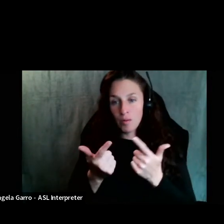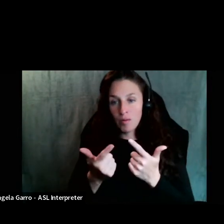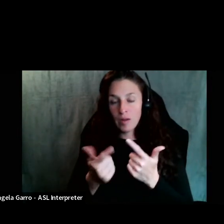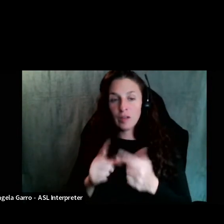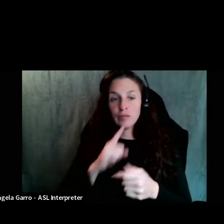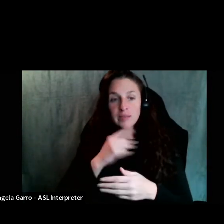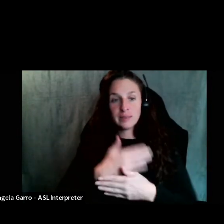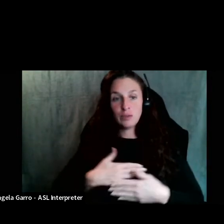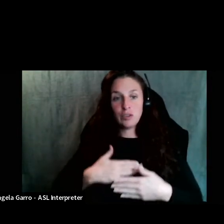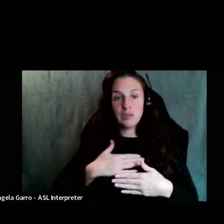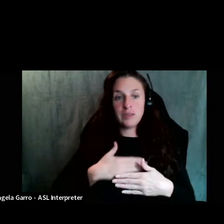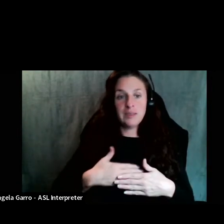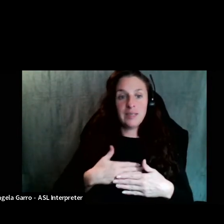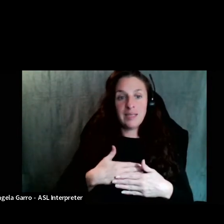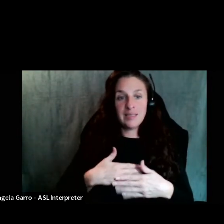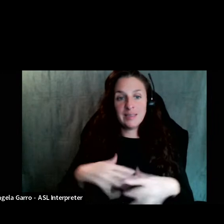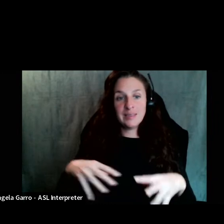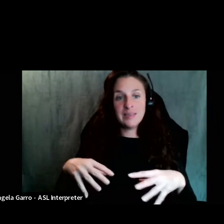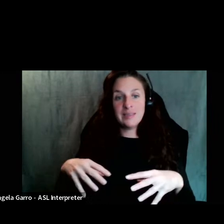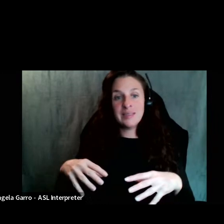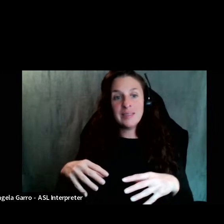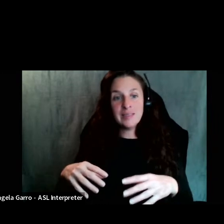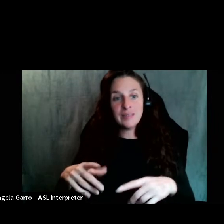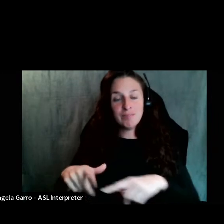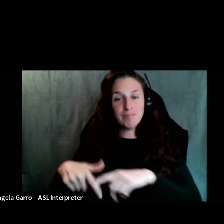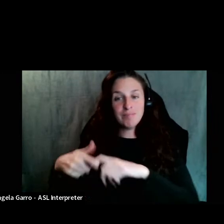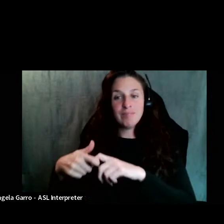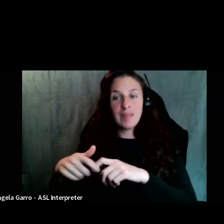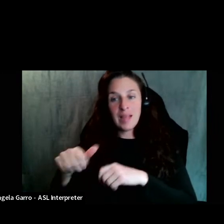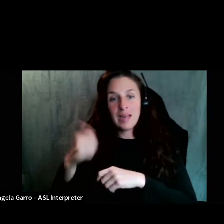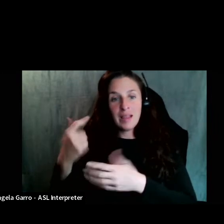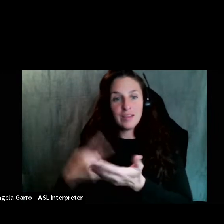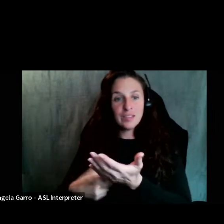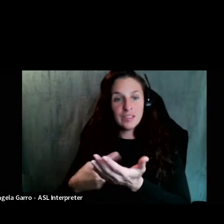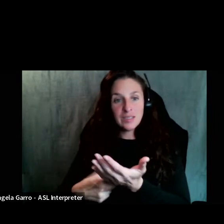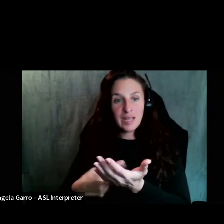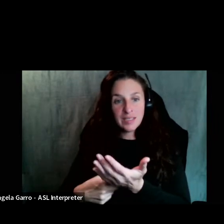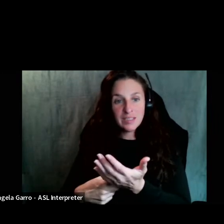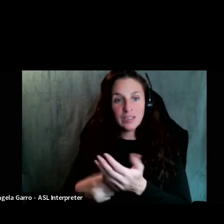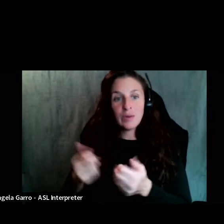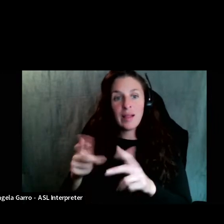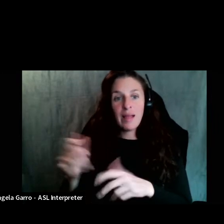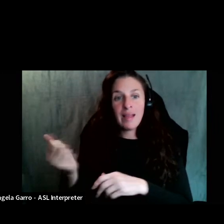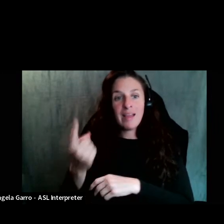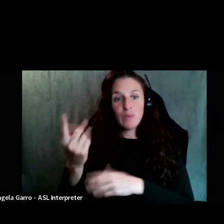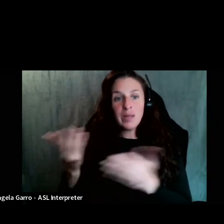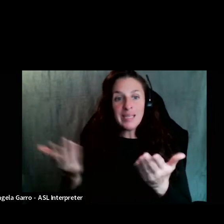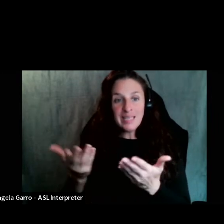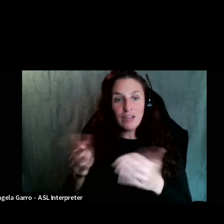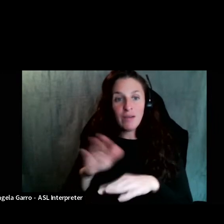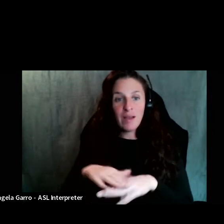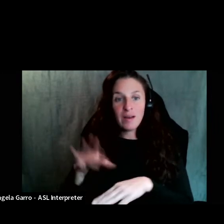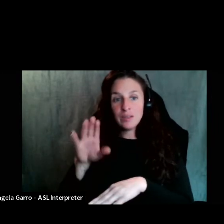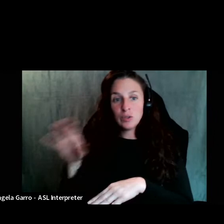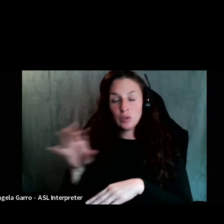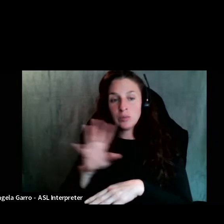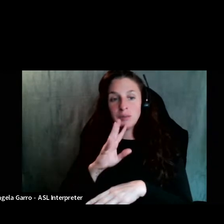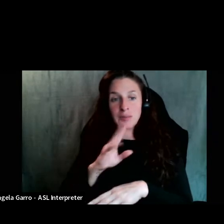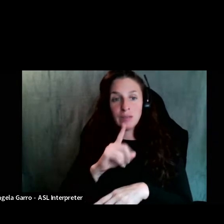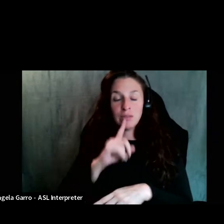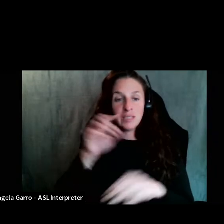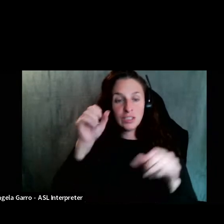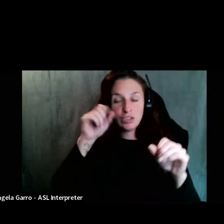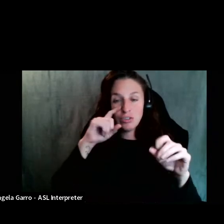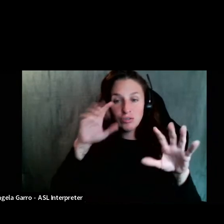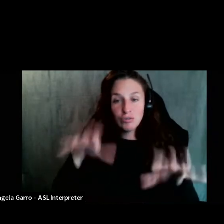that you were willing to table another discussion to allow everyone here and on Zoom to be able to speak. And I'm kind of pretty shocked and amazed by your